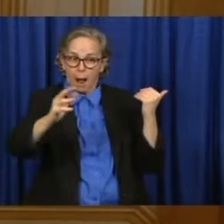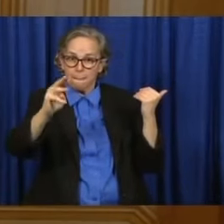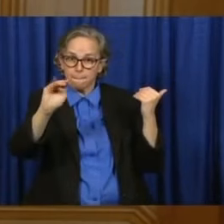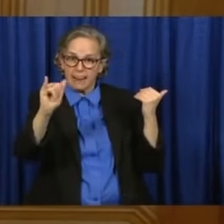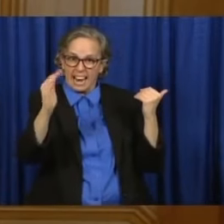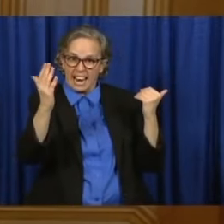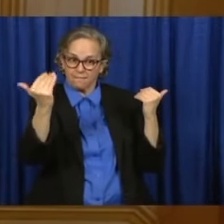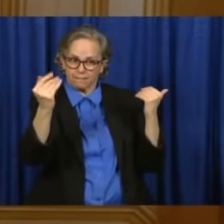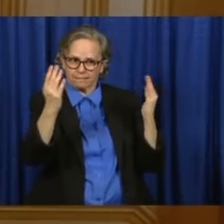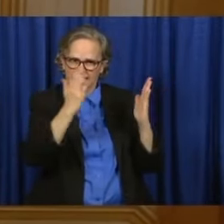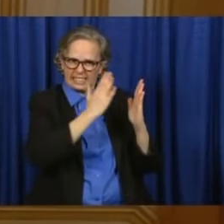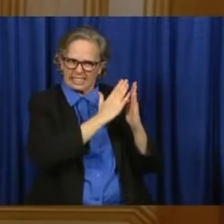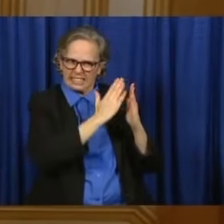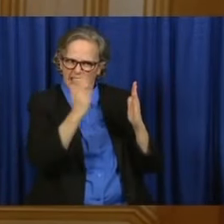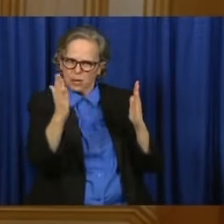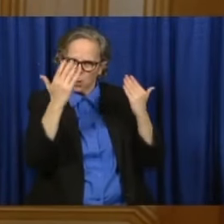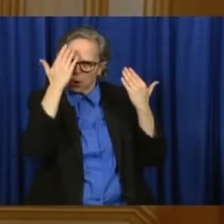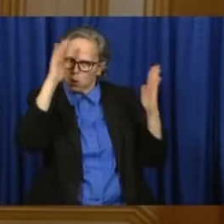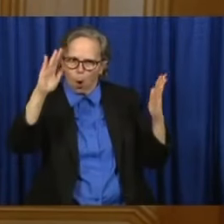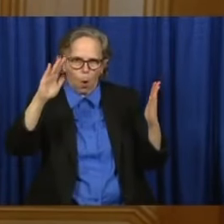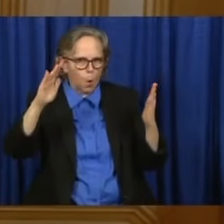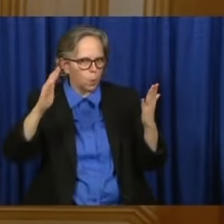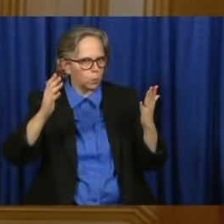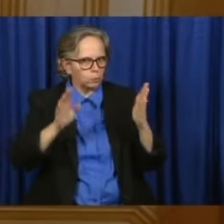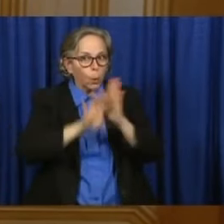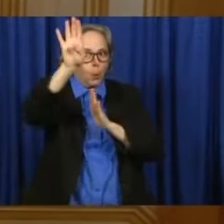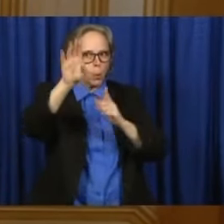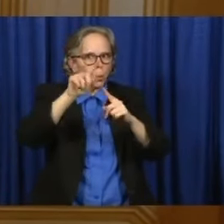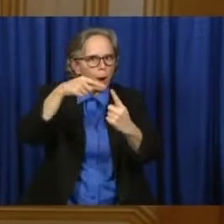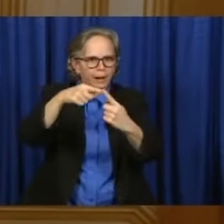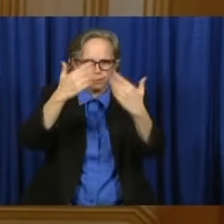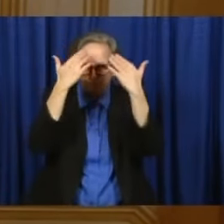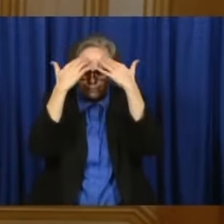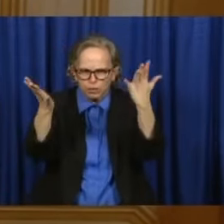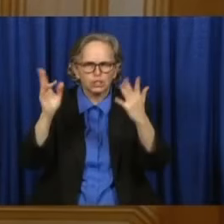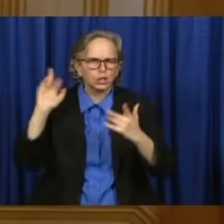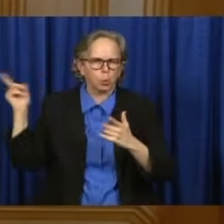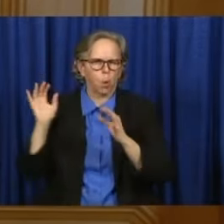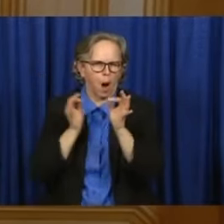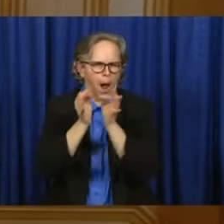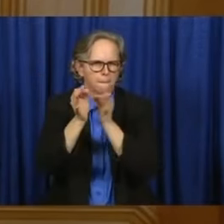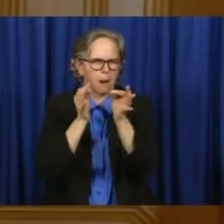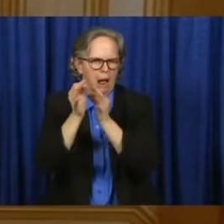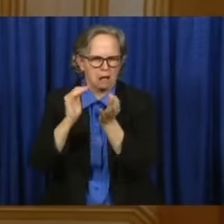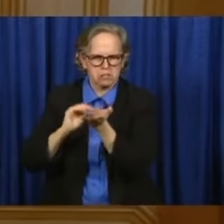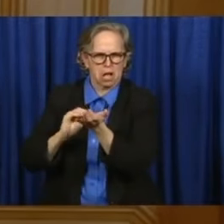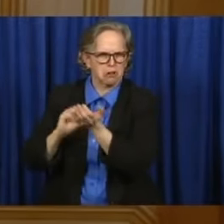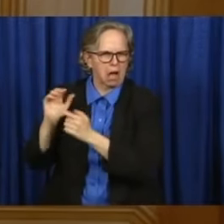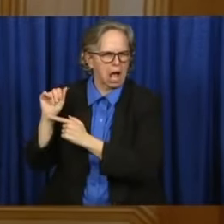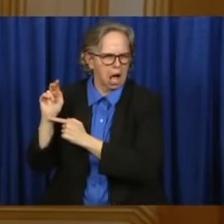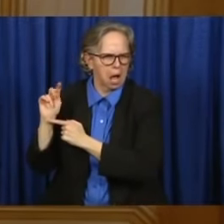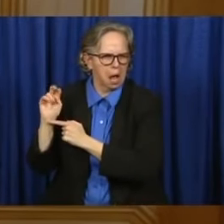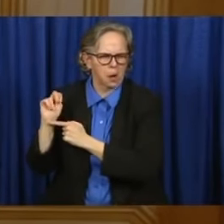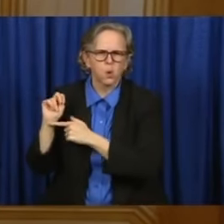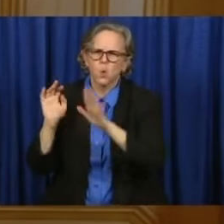She can talk a little bit about that, what specific date it is that she thinks, but again, this